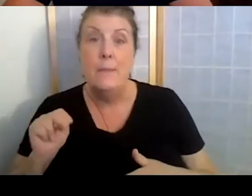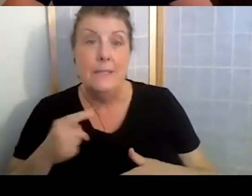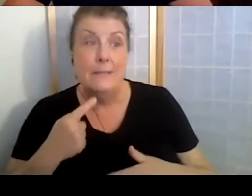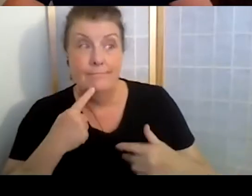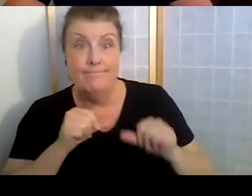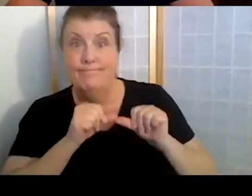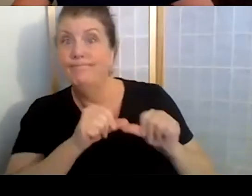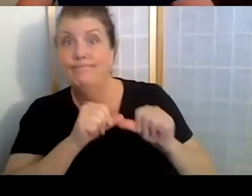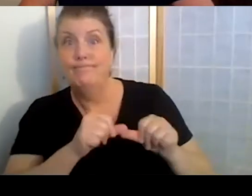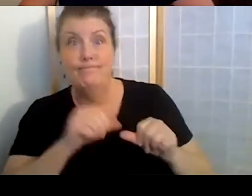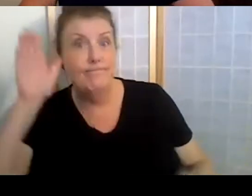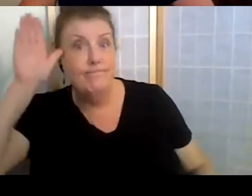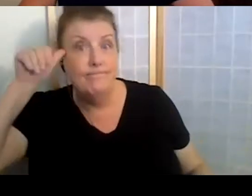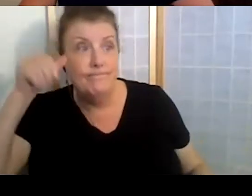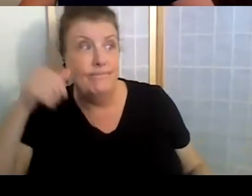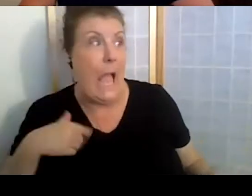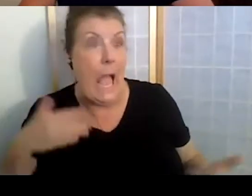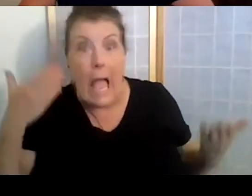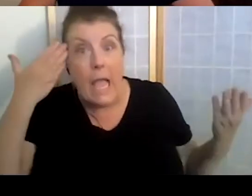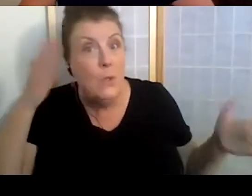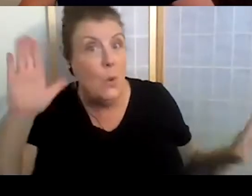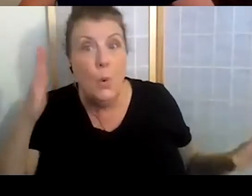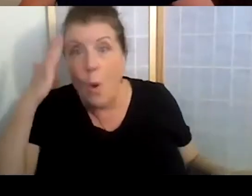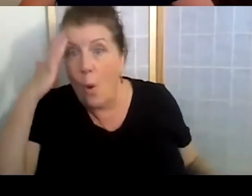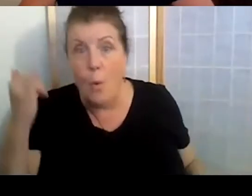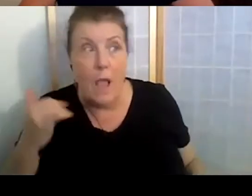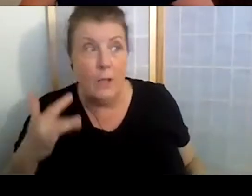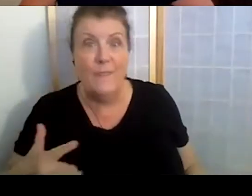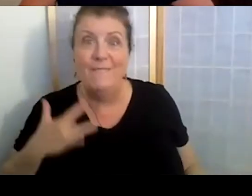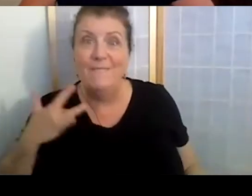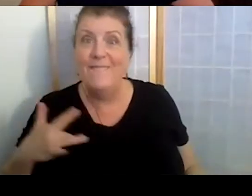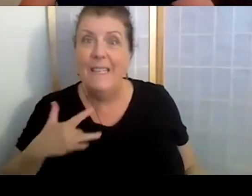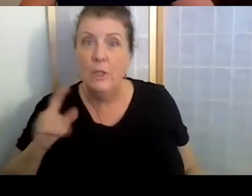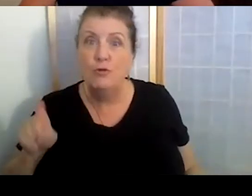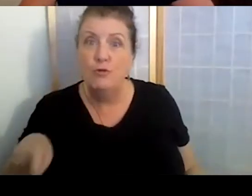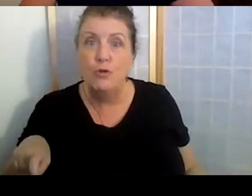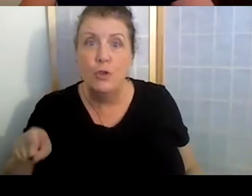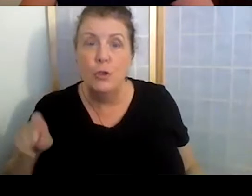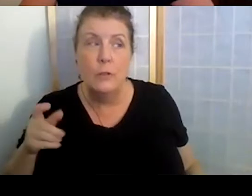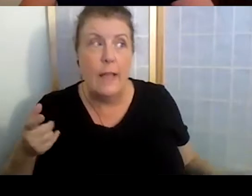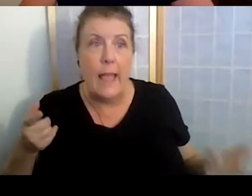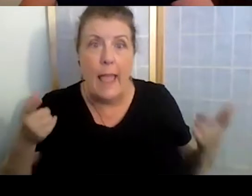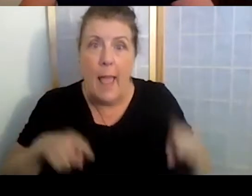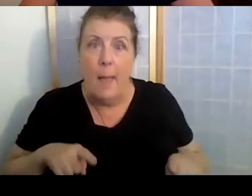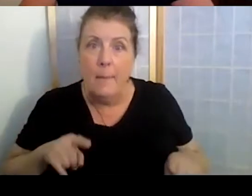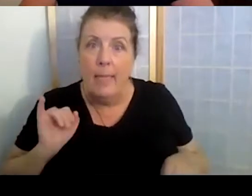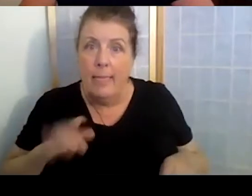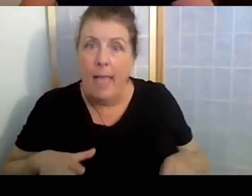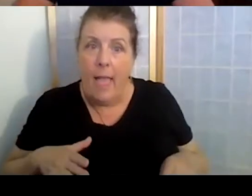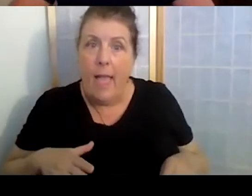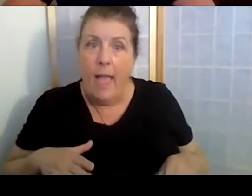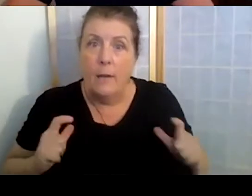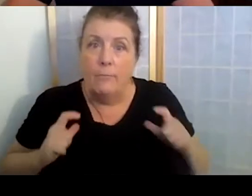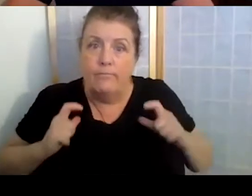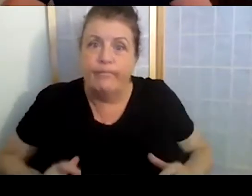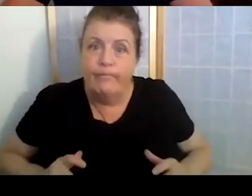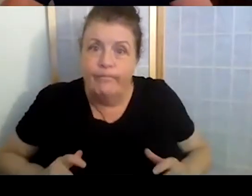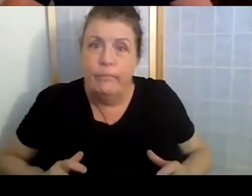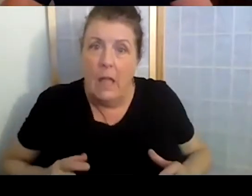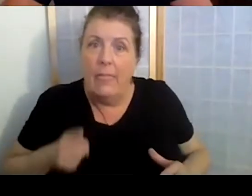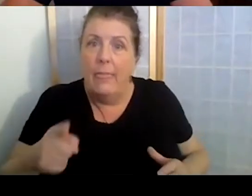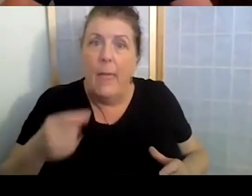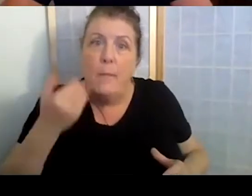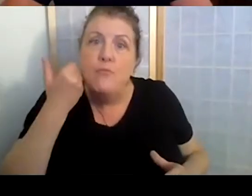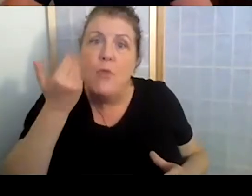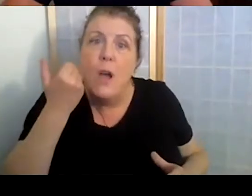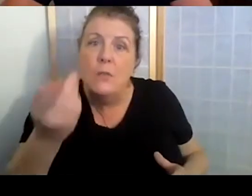why. It feels like that's what should happen. And, you know, I think that sort of that was a lesson for